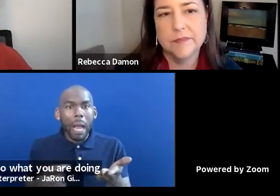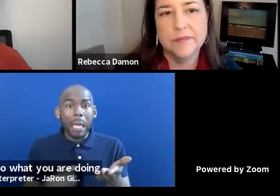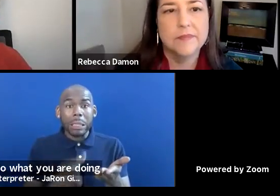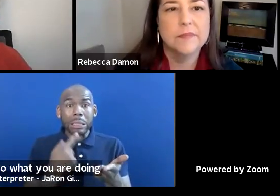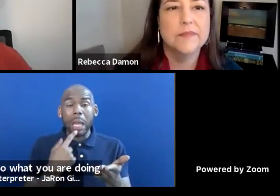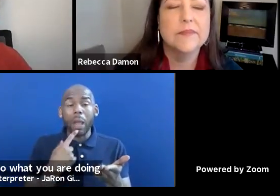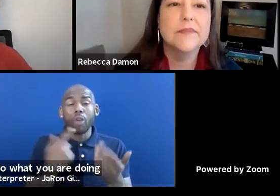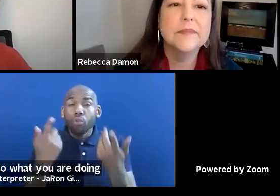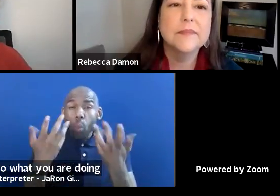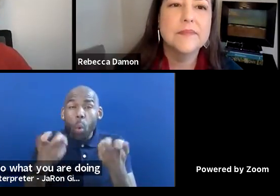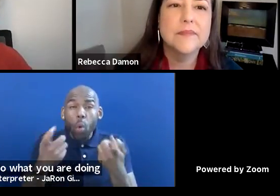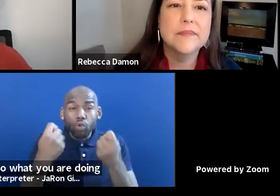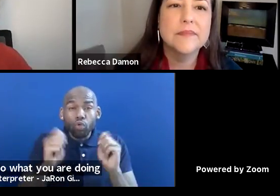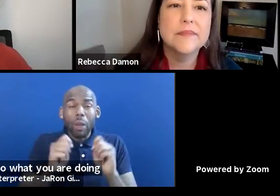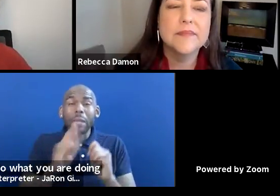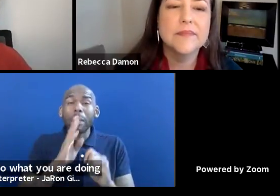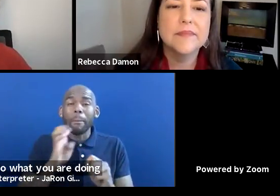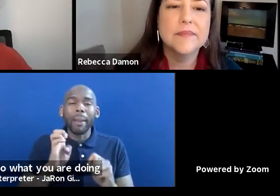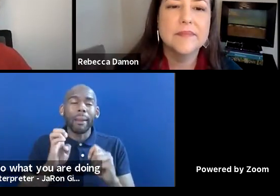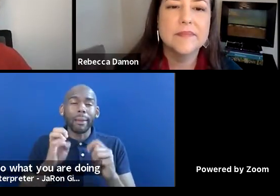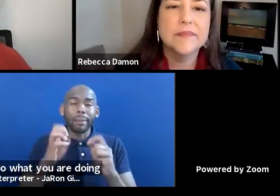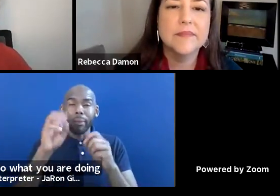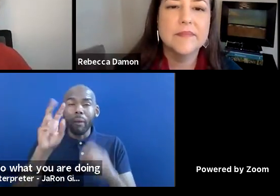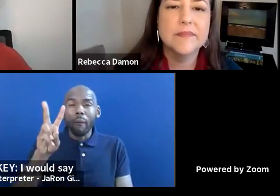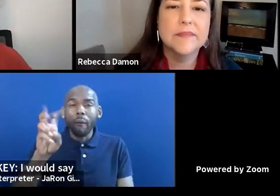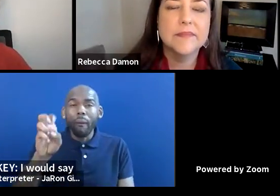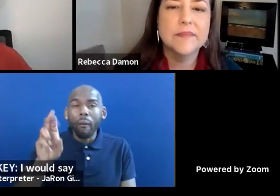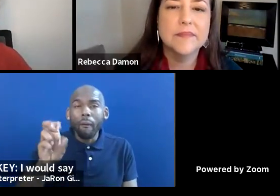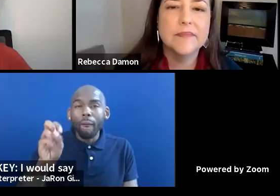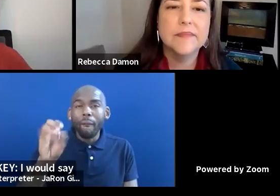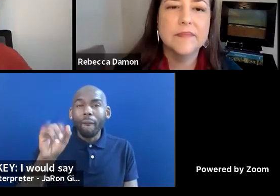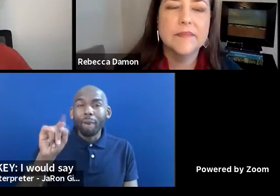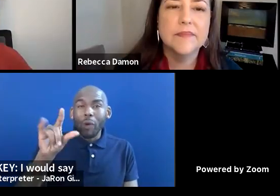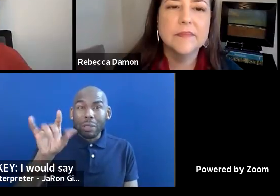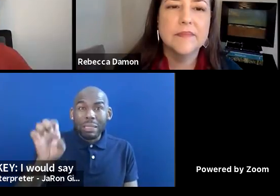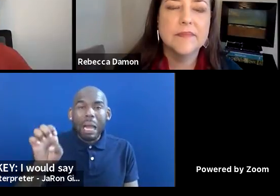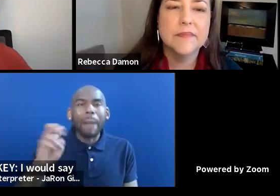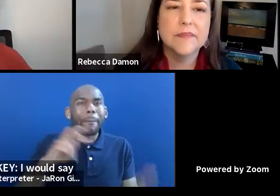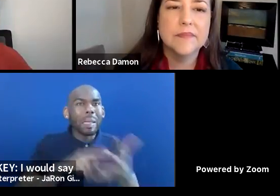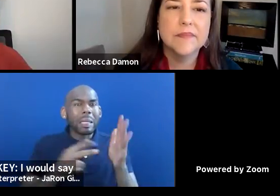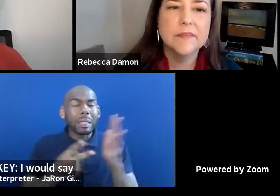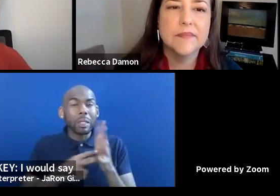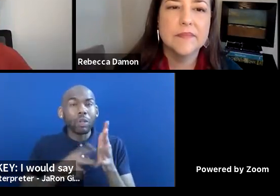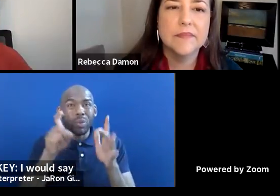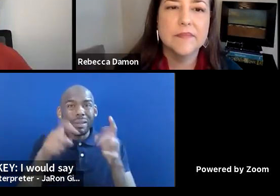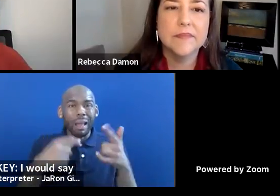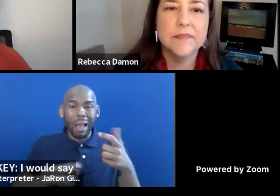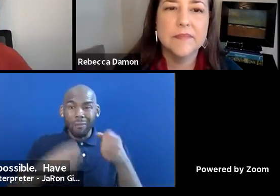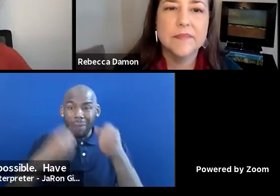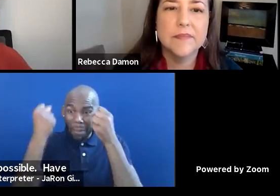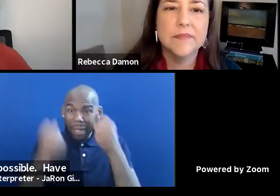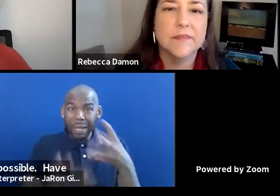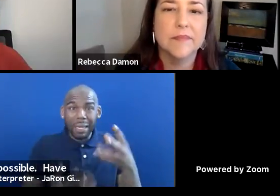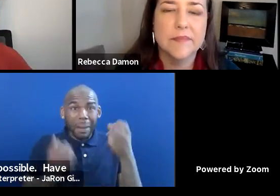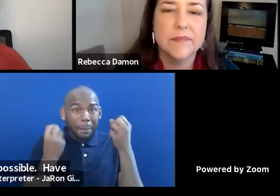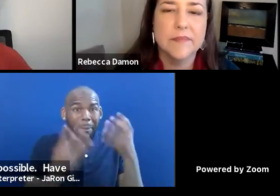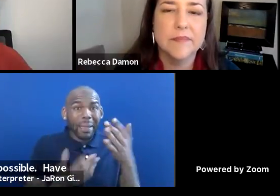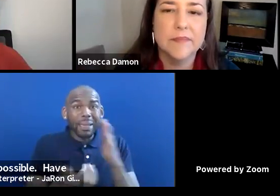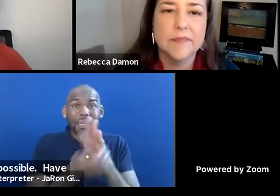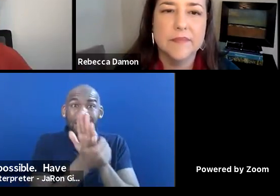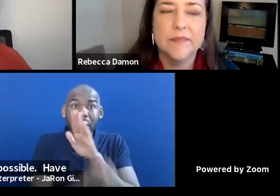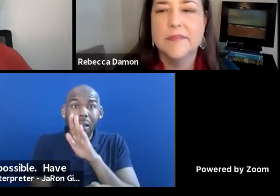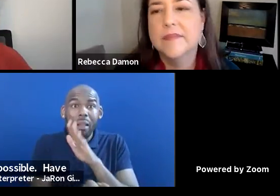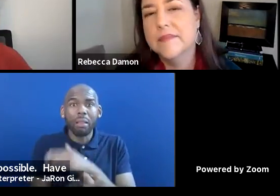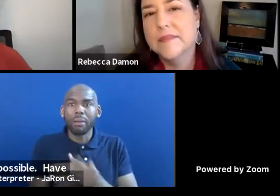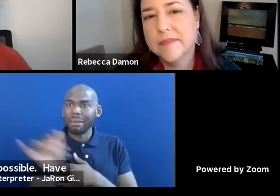as versatile as possible. Have multiple skills because, I think like we've all on the